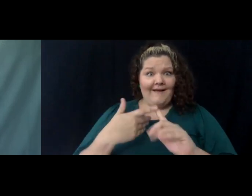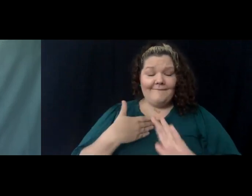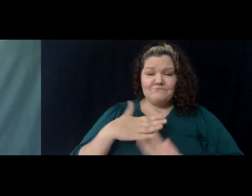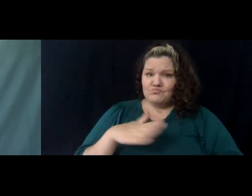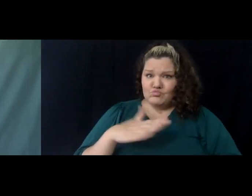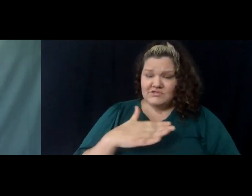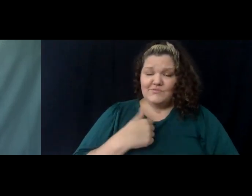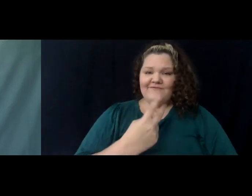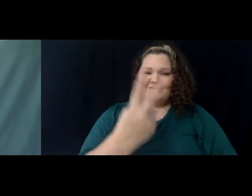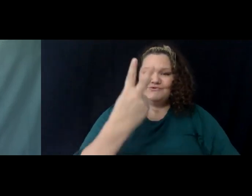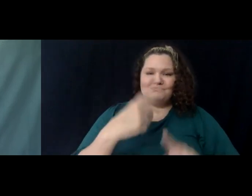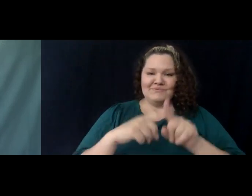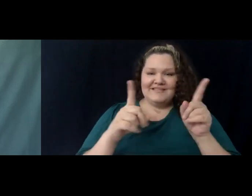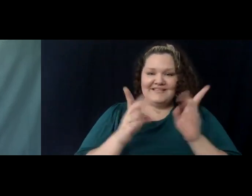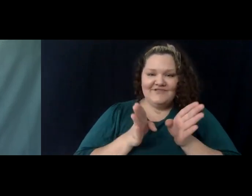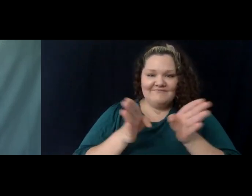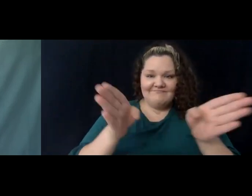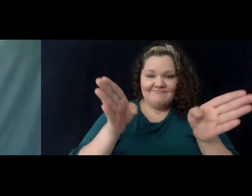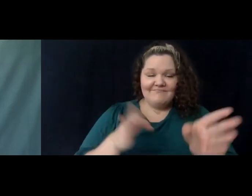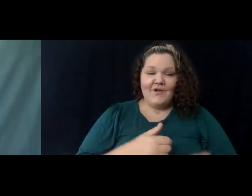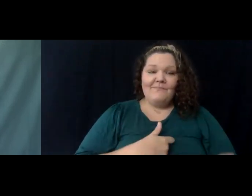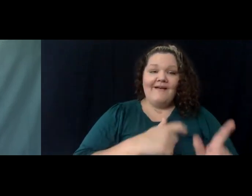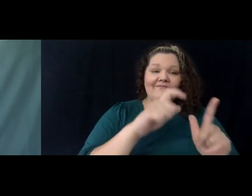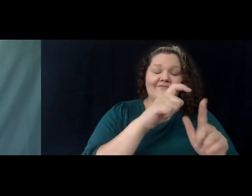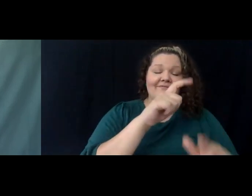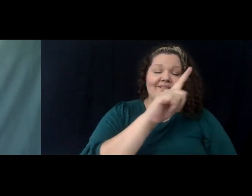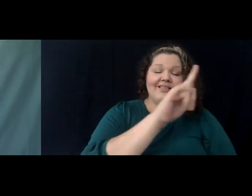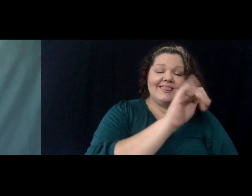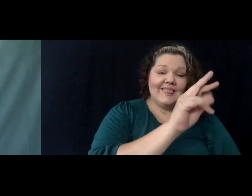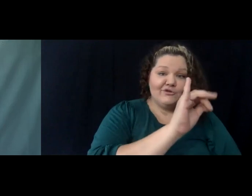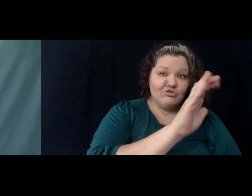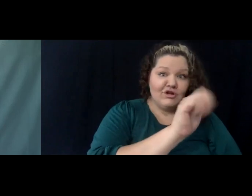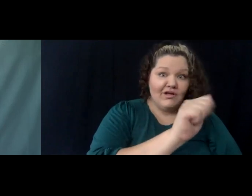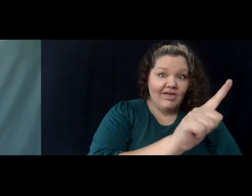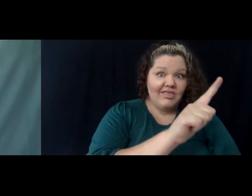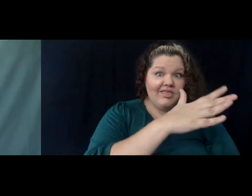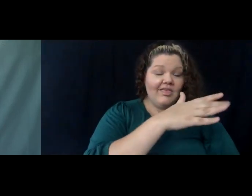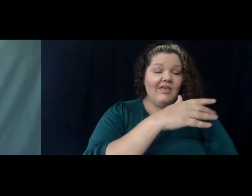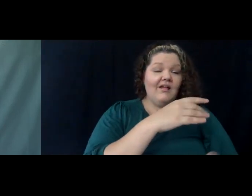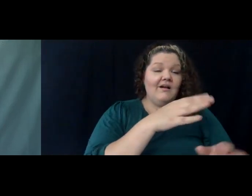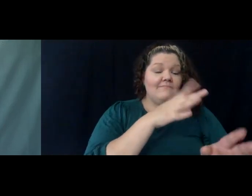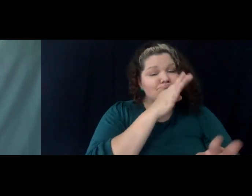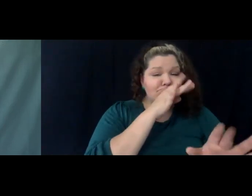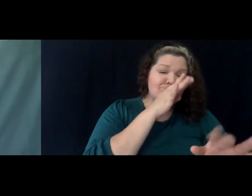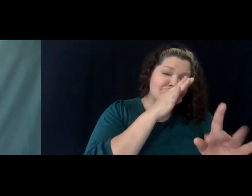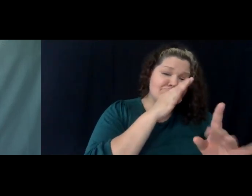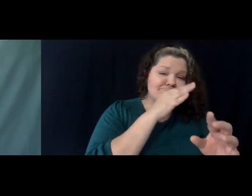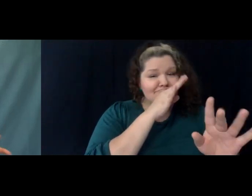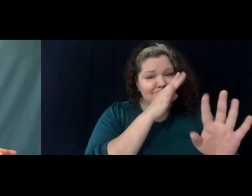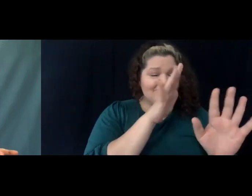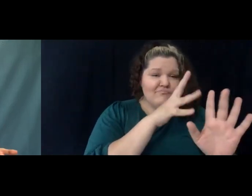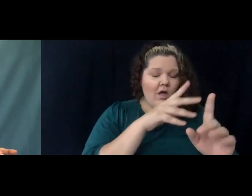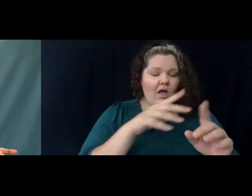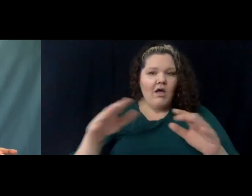I've talked with a lot of my deaf friends, and we've noticed that there's, when you're talking about music, there's sort of two different ways that people go. There's